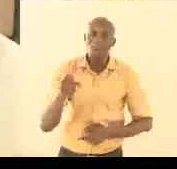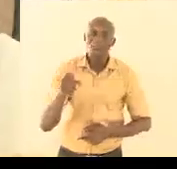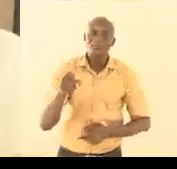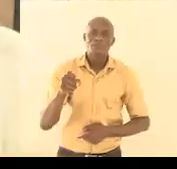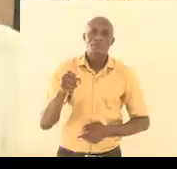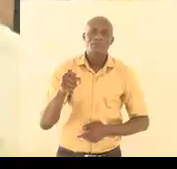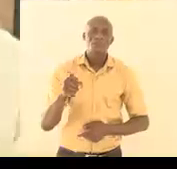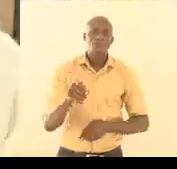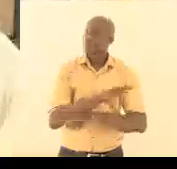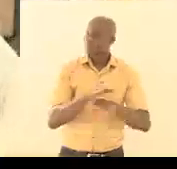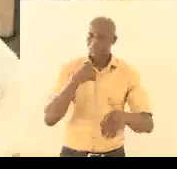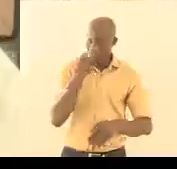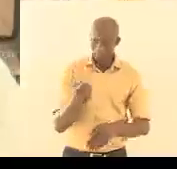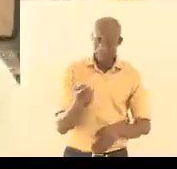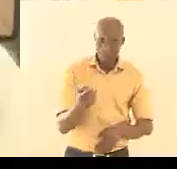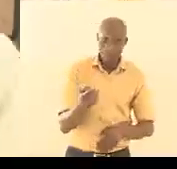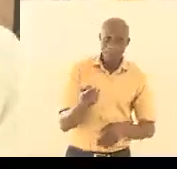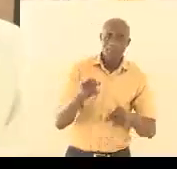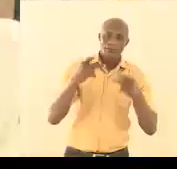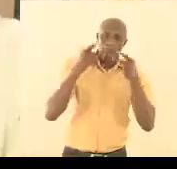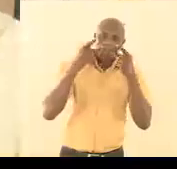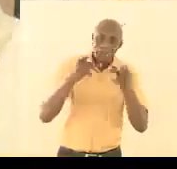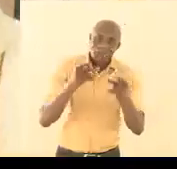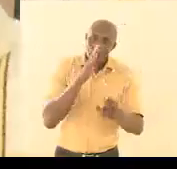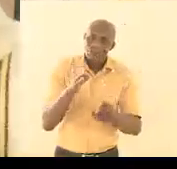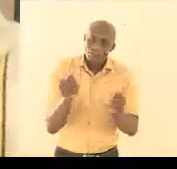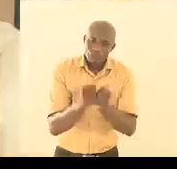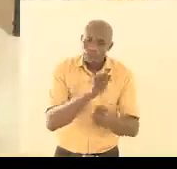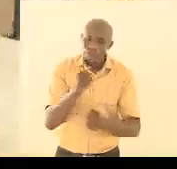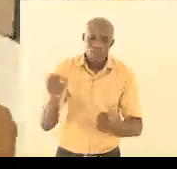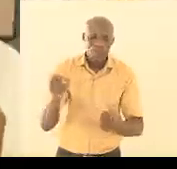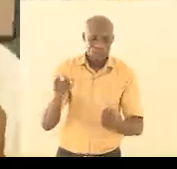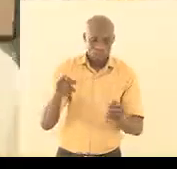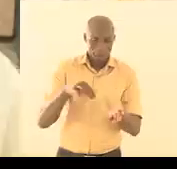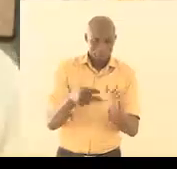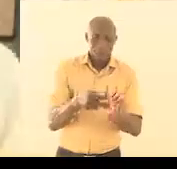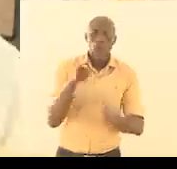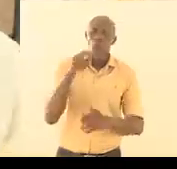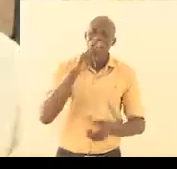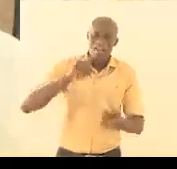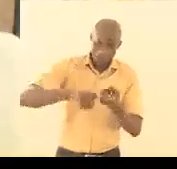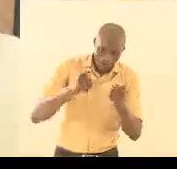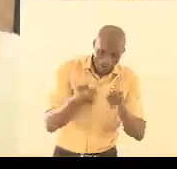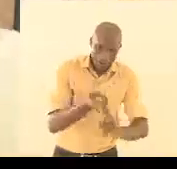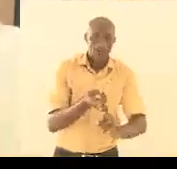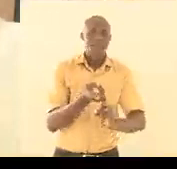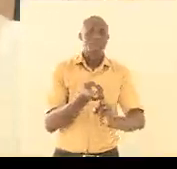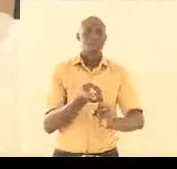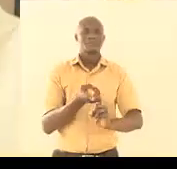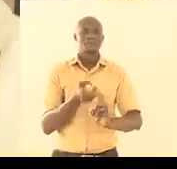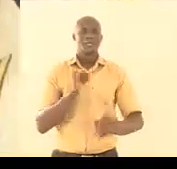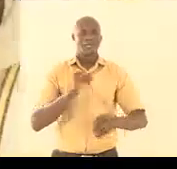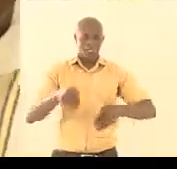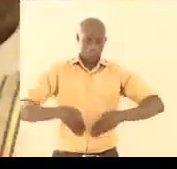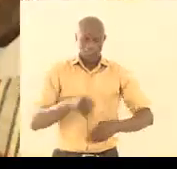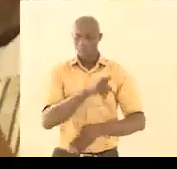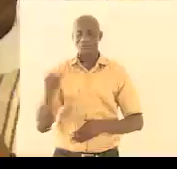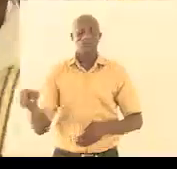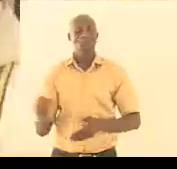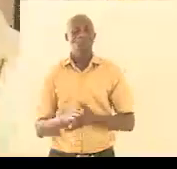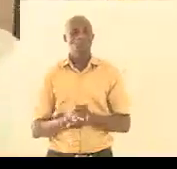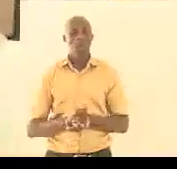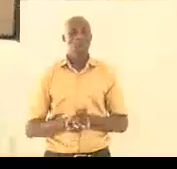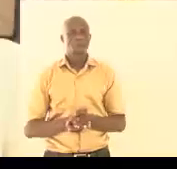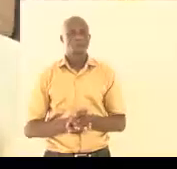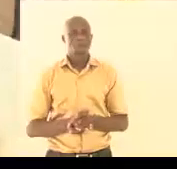you are mad with, you don't say peace be with you. Peace be with you means you are a friend. I accept you in spite of everything. Peace be